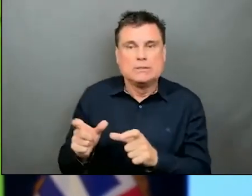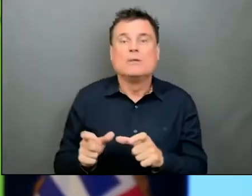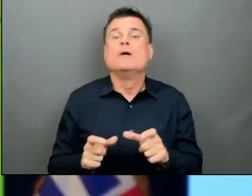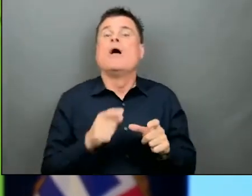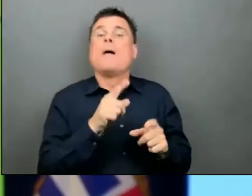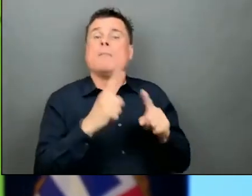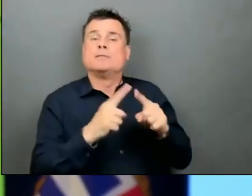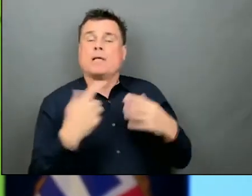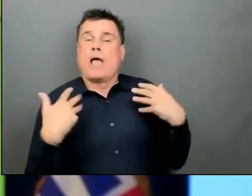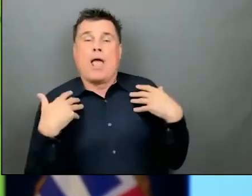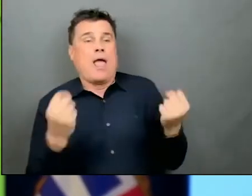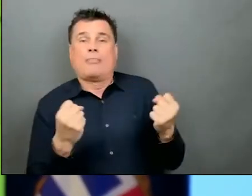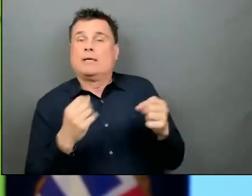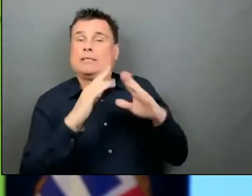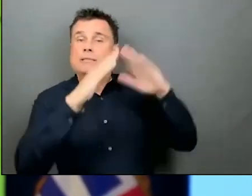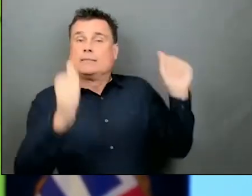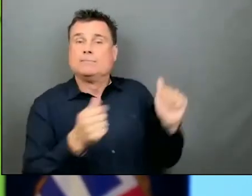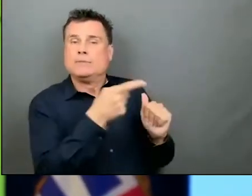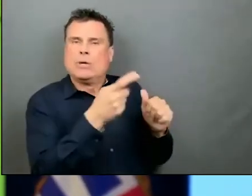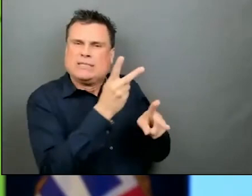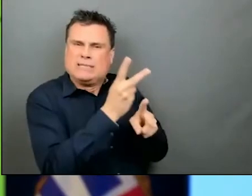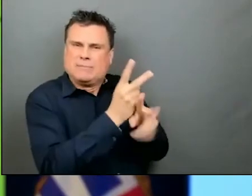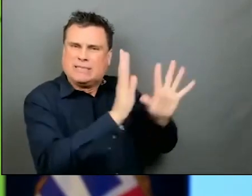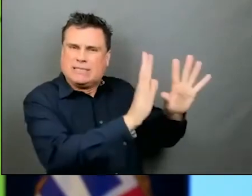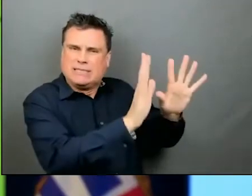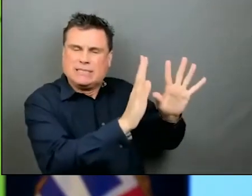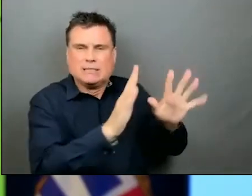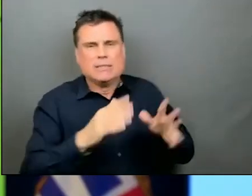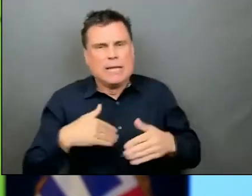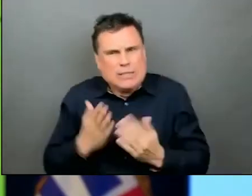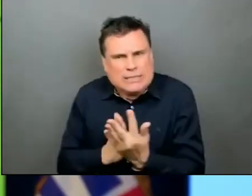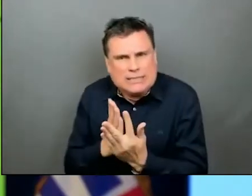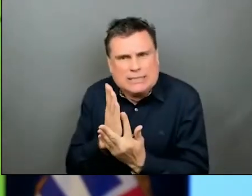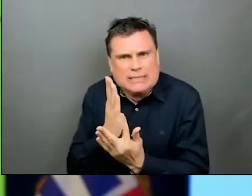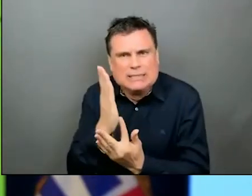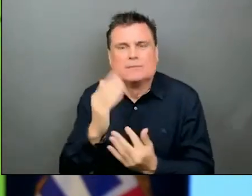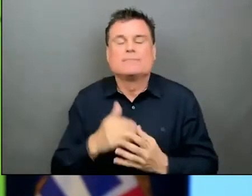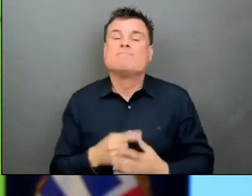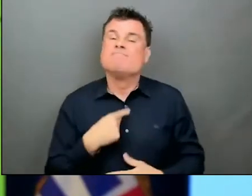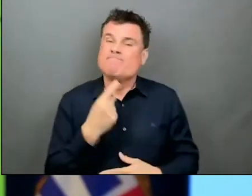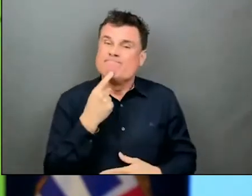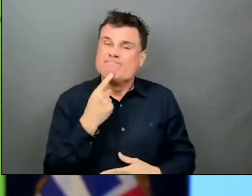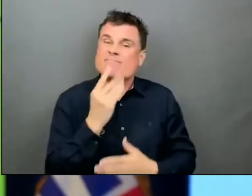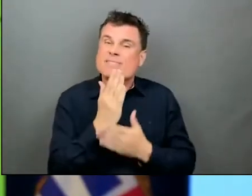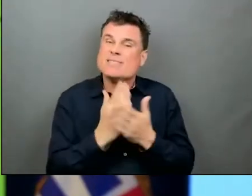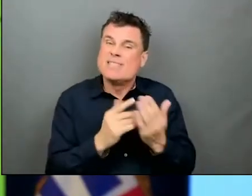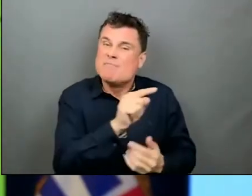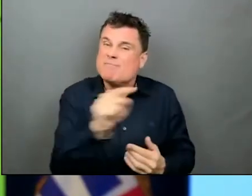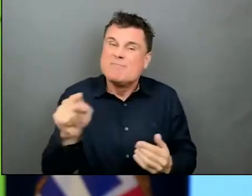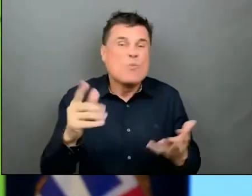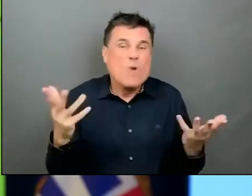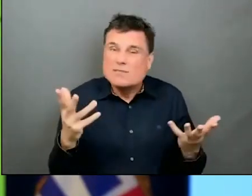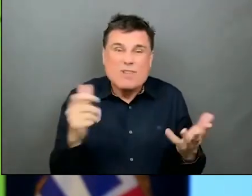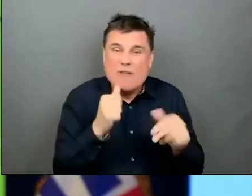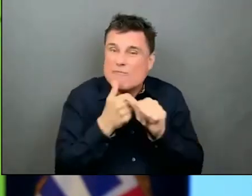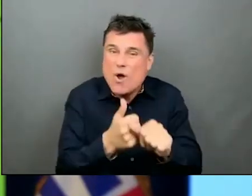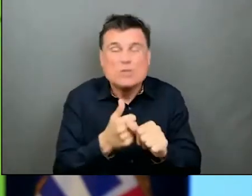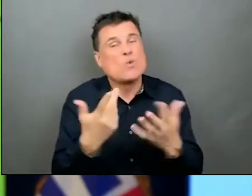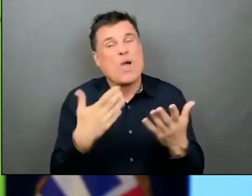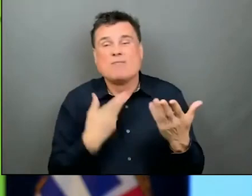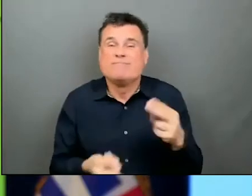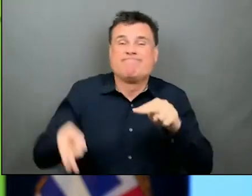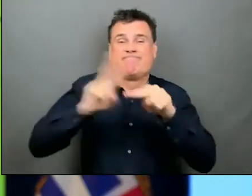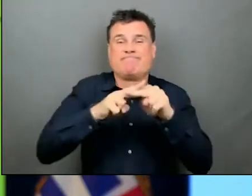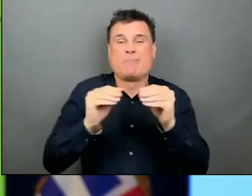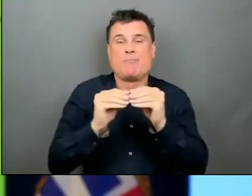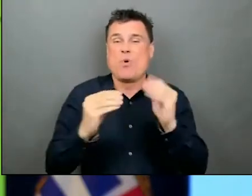safely. While I'm disappointed additional measures are necessary, I am taking further action to carry us